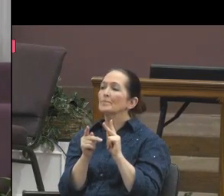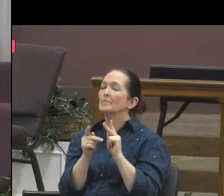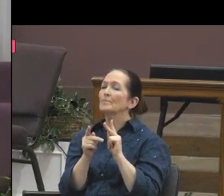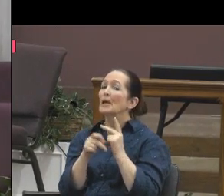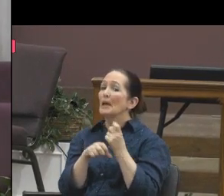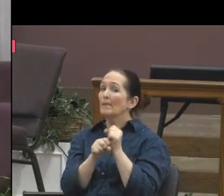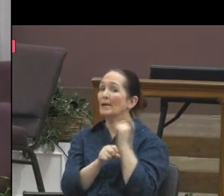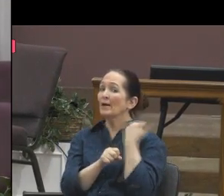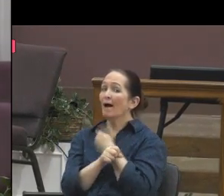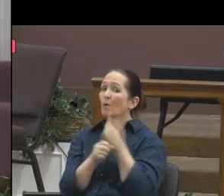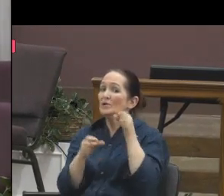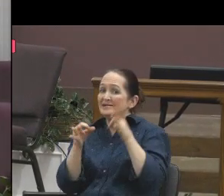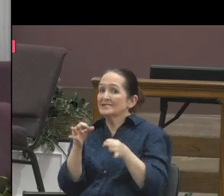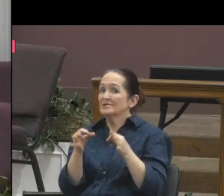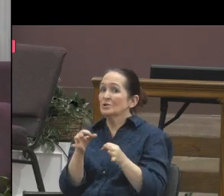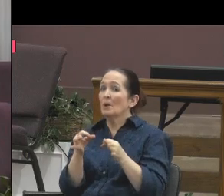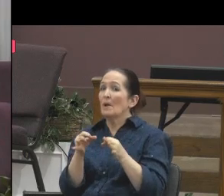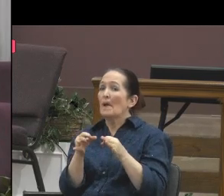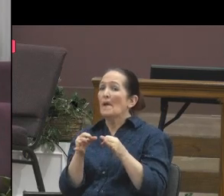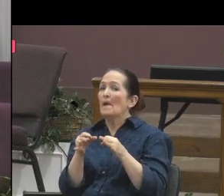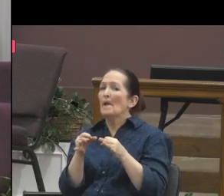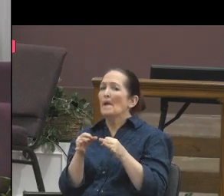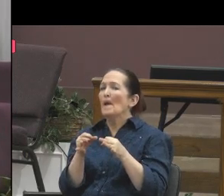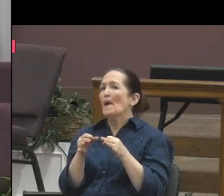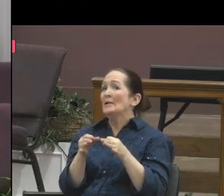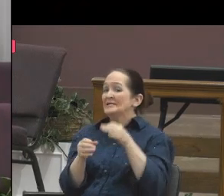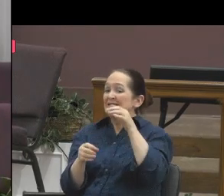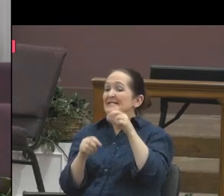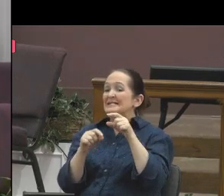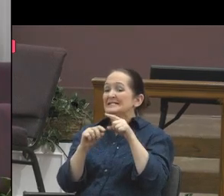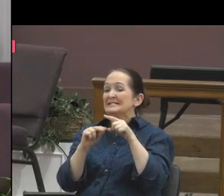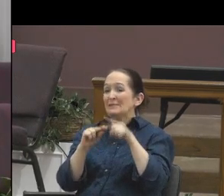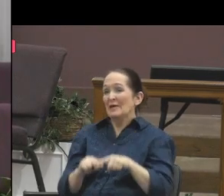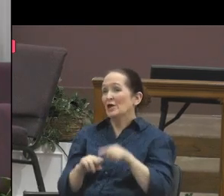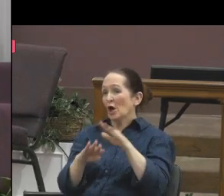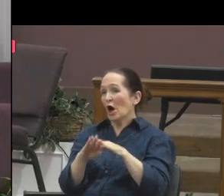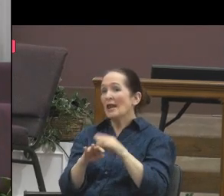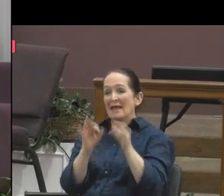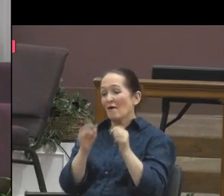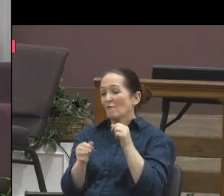to make our decisions because of whether we like them or not.